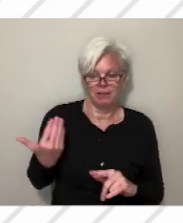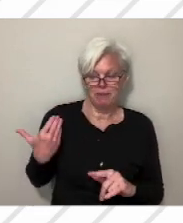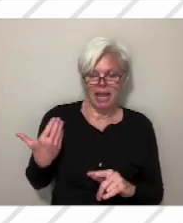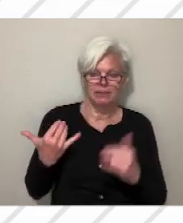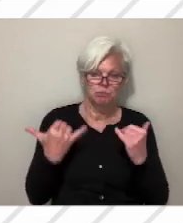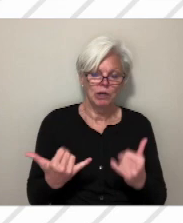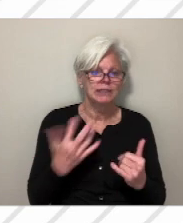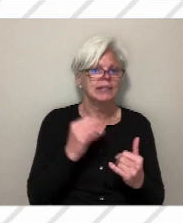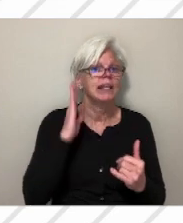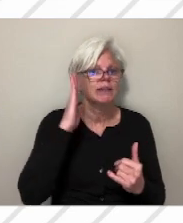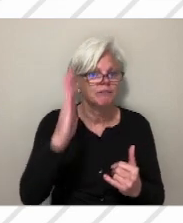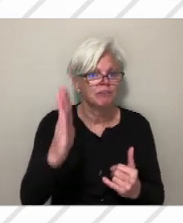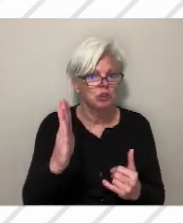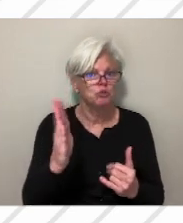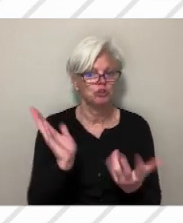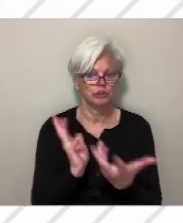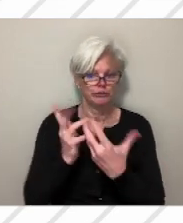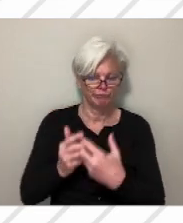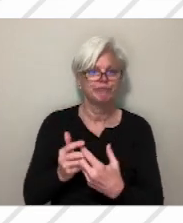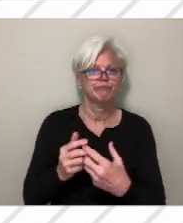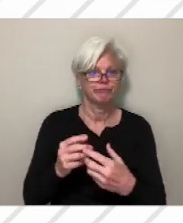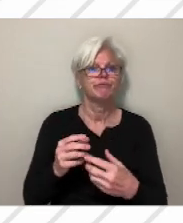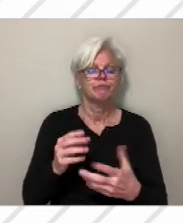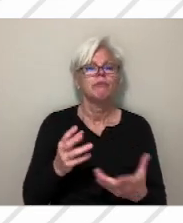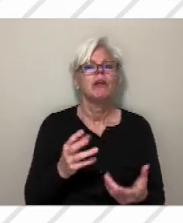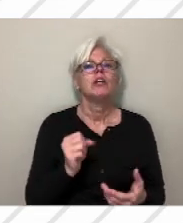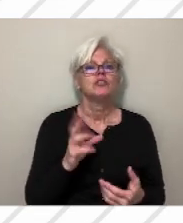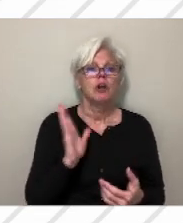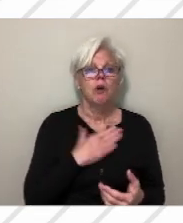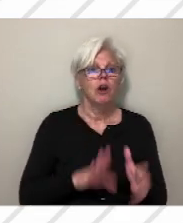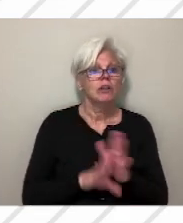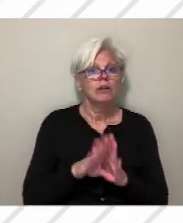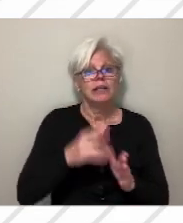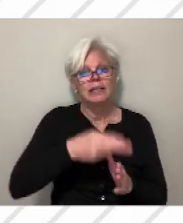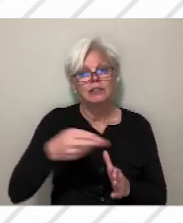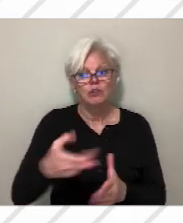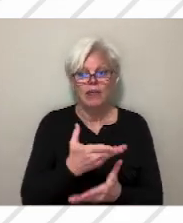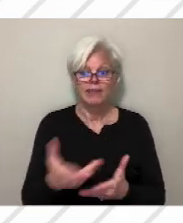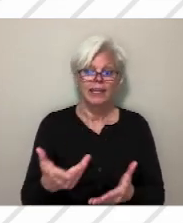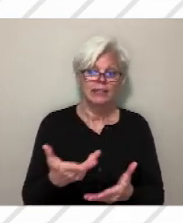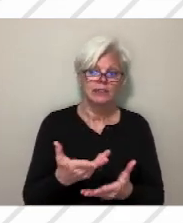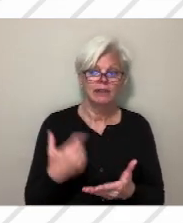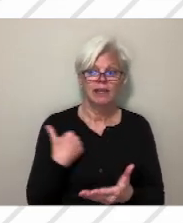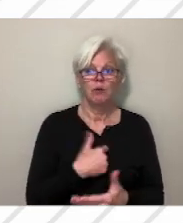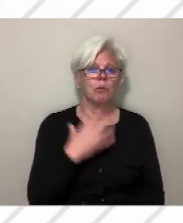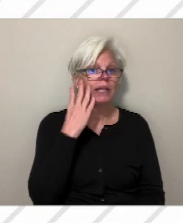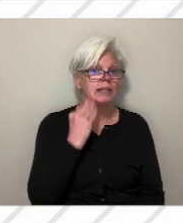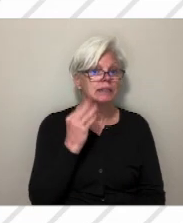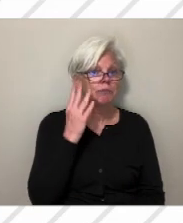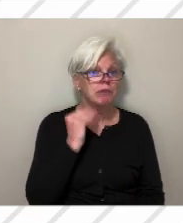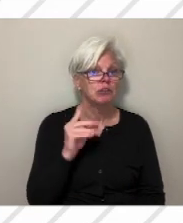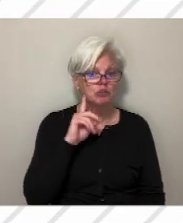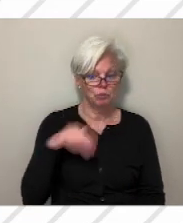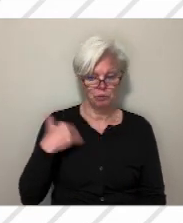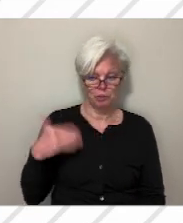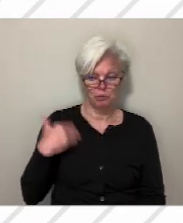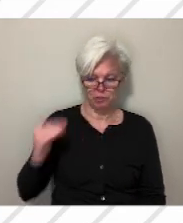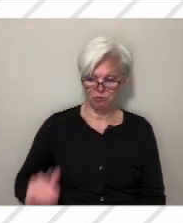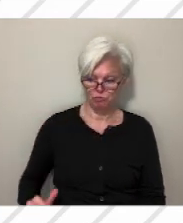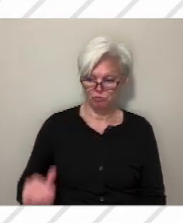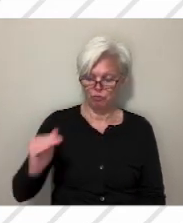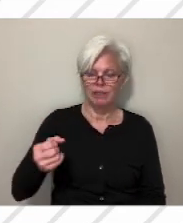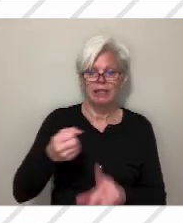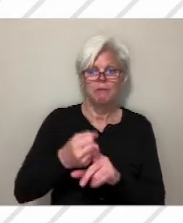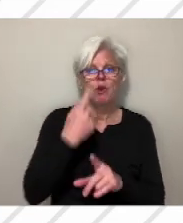and the future. That our developmental history, that is things that we experienced when we were younger, impact who we are